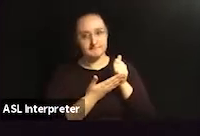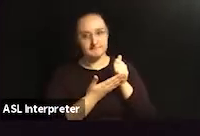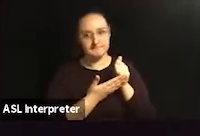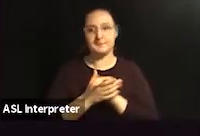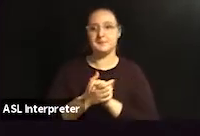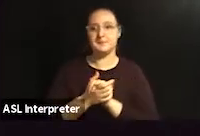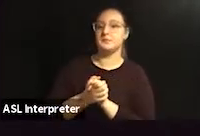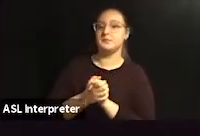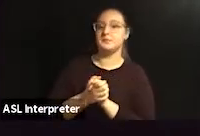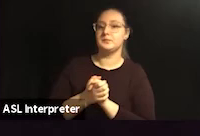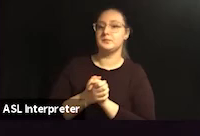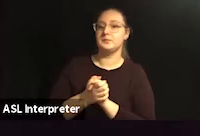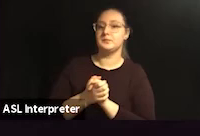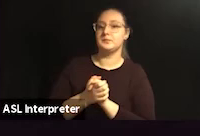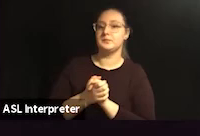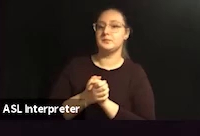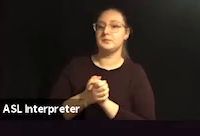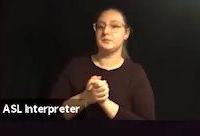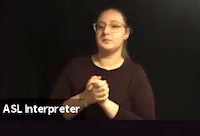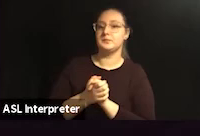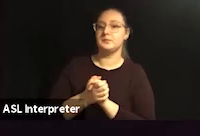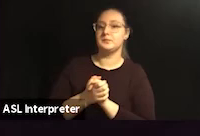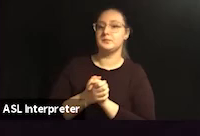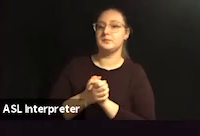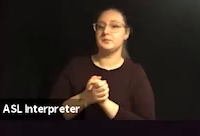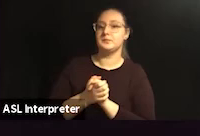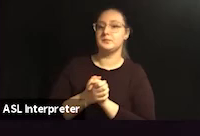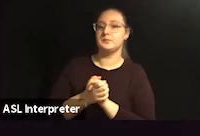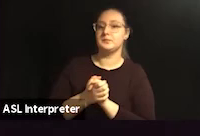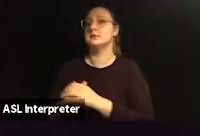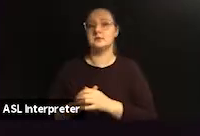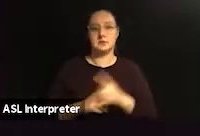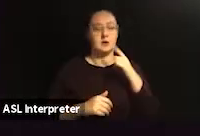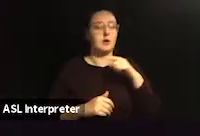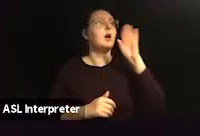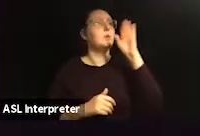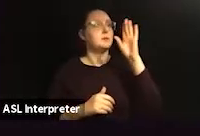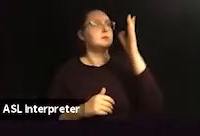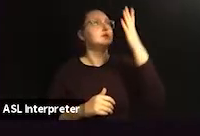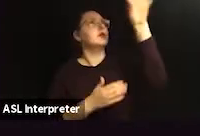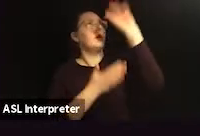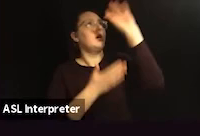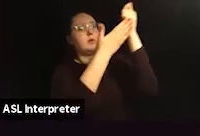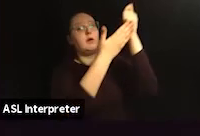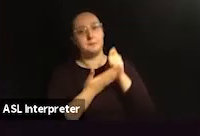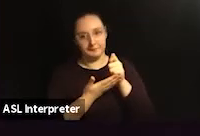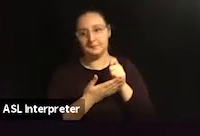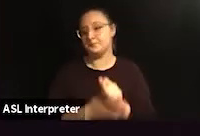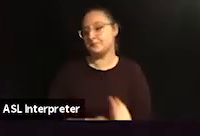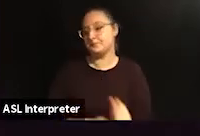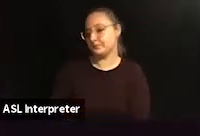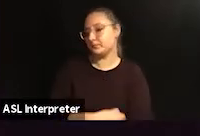good news of God in Christ? I will, with God's help. will you seek and serve Christ in